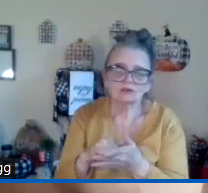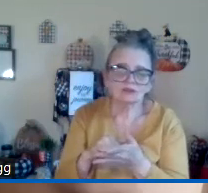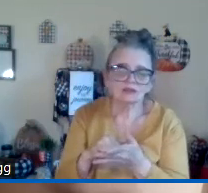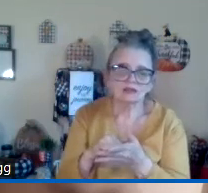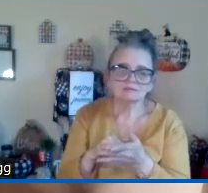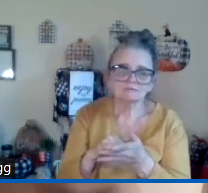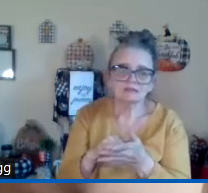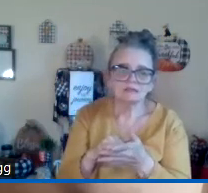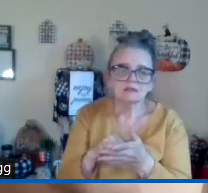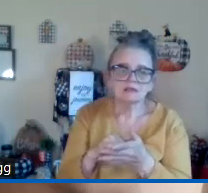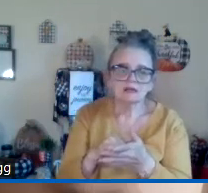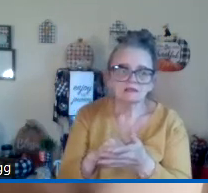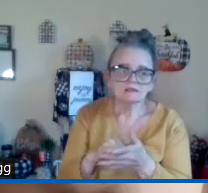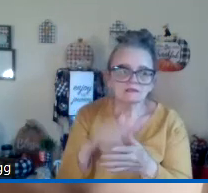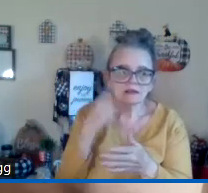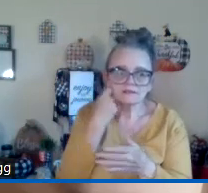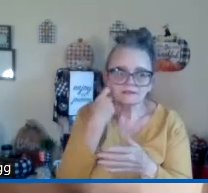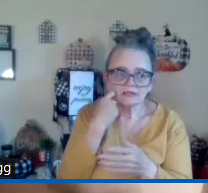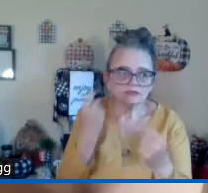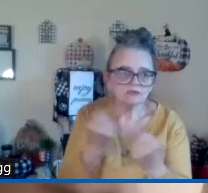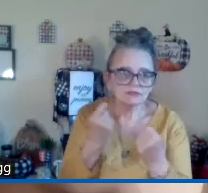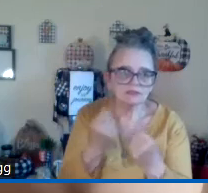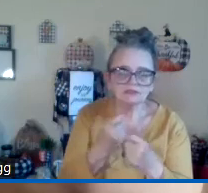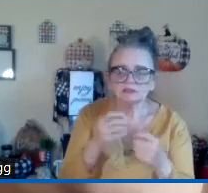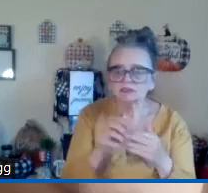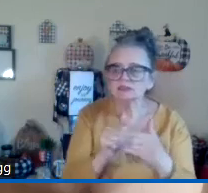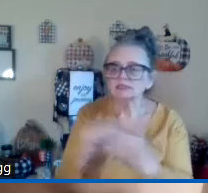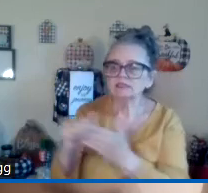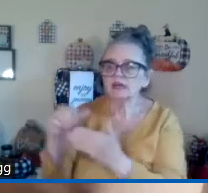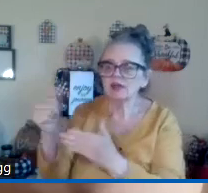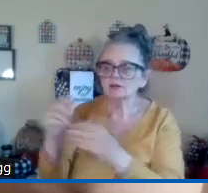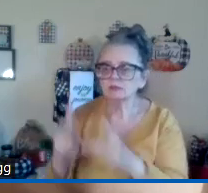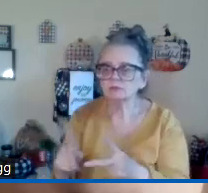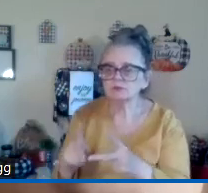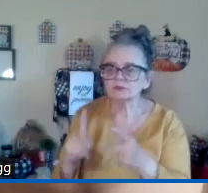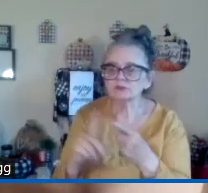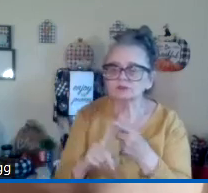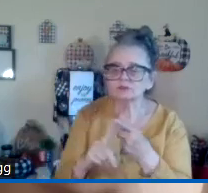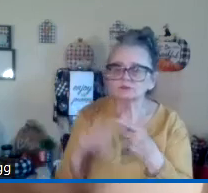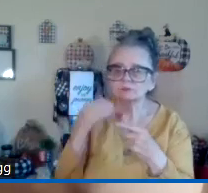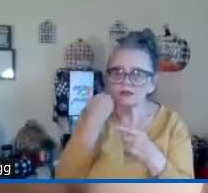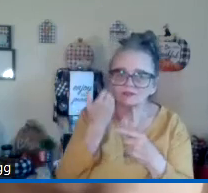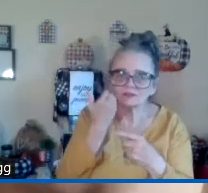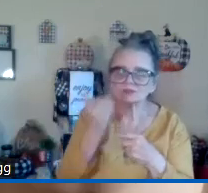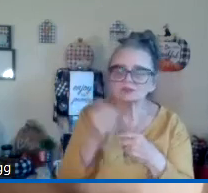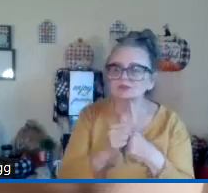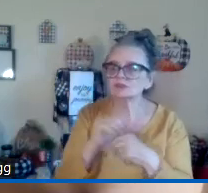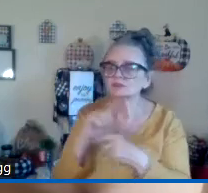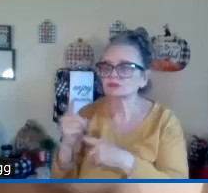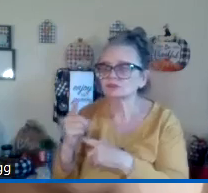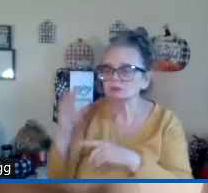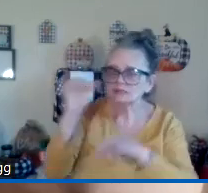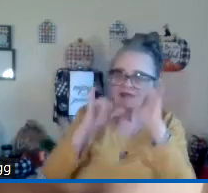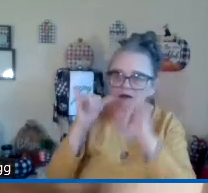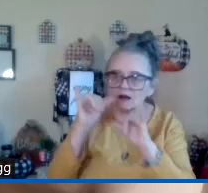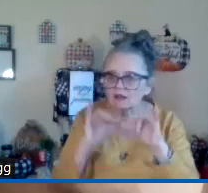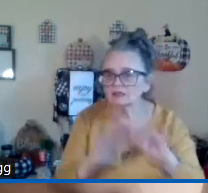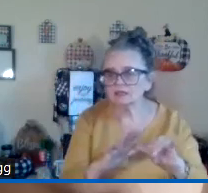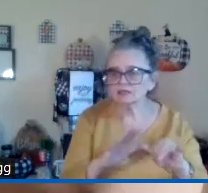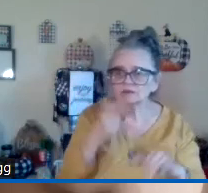that, or a sexual sin. You can lead other people to prostitution, or to